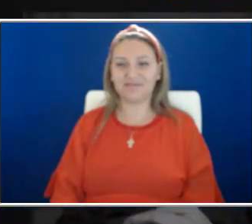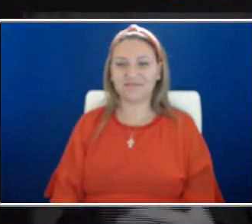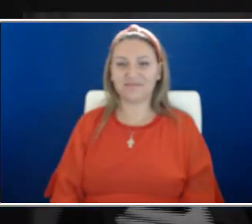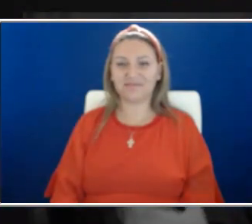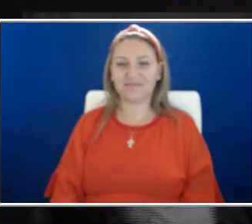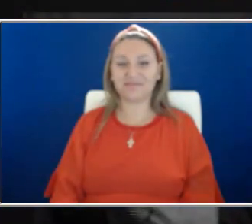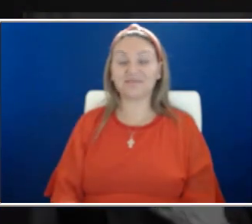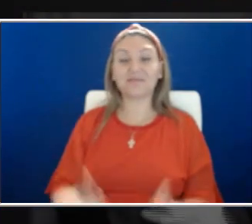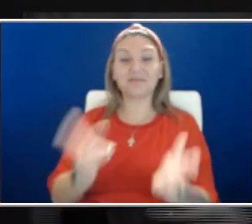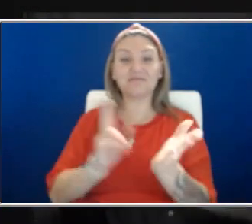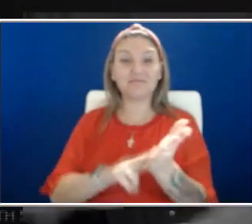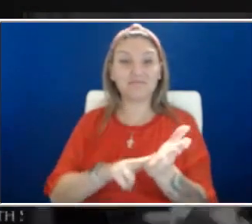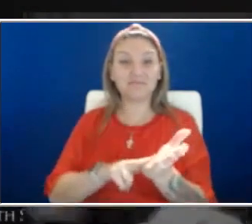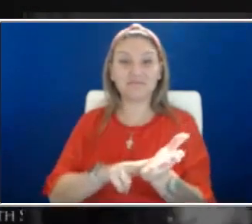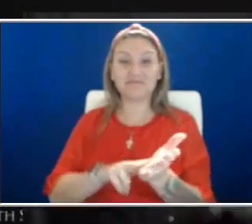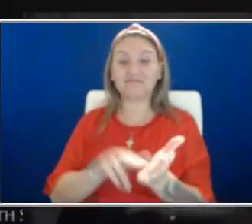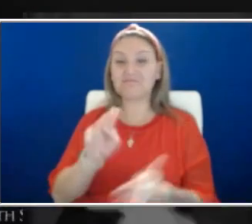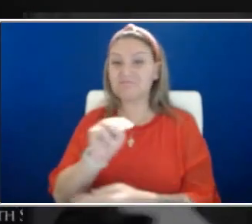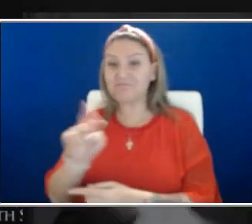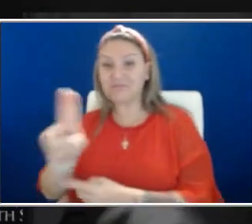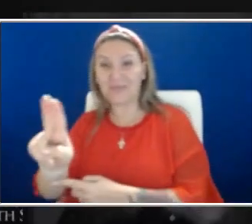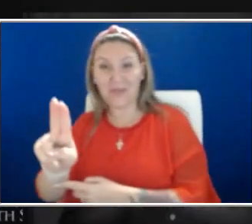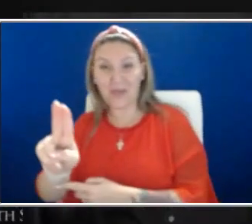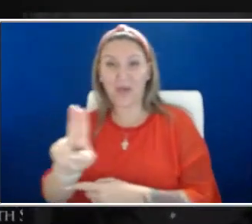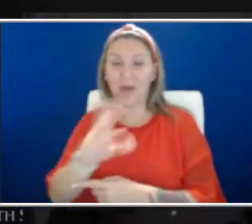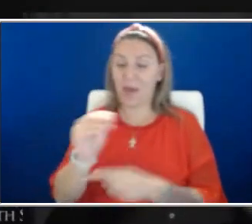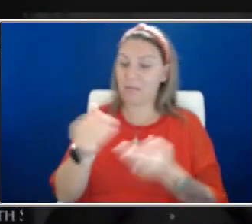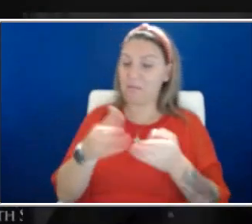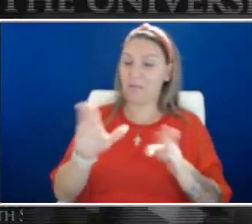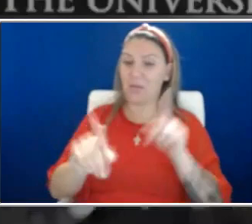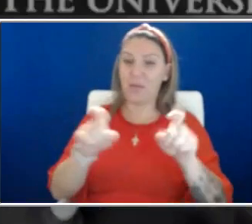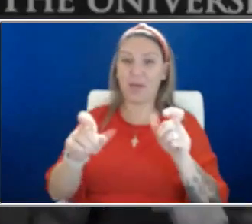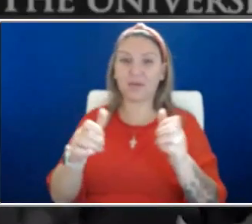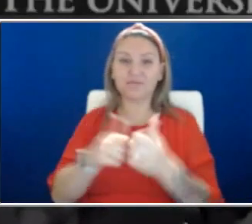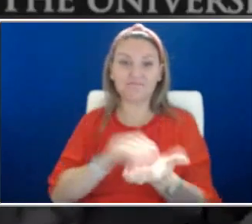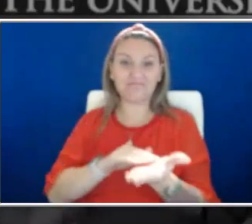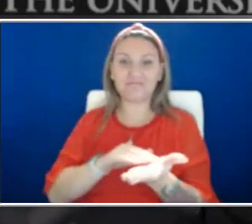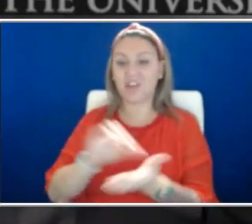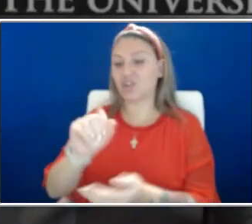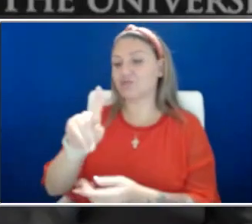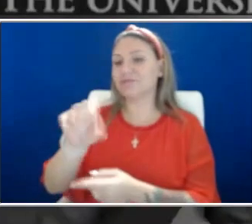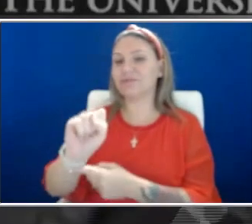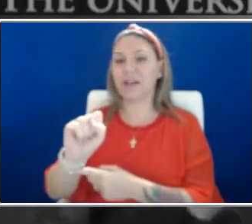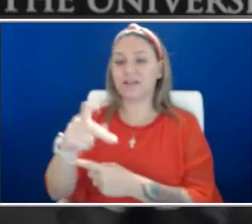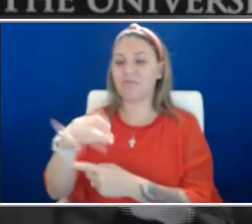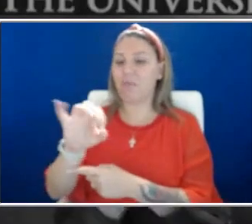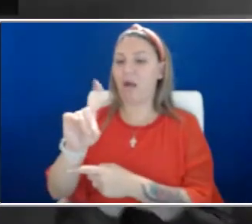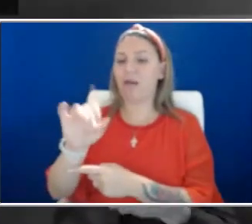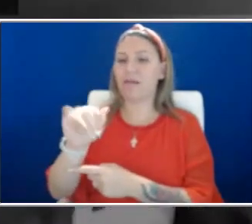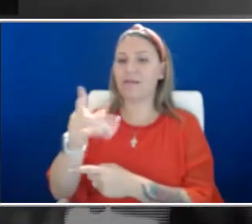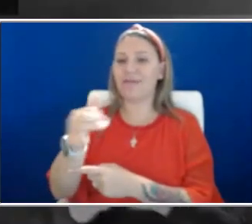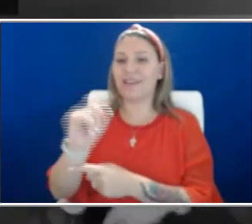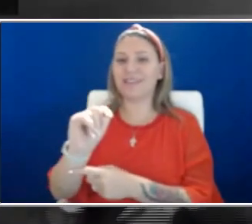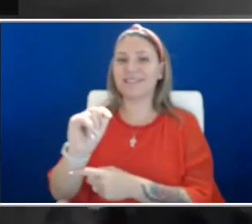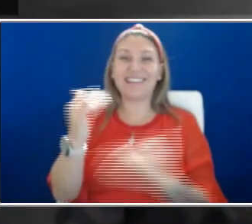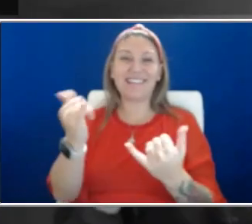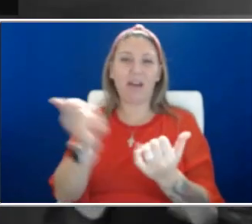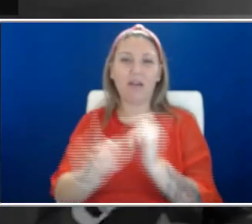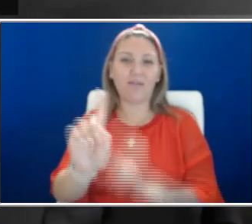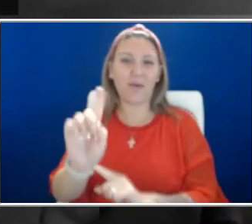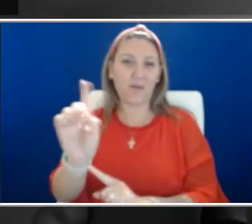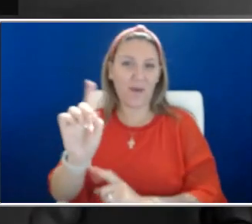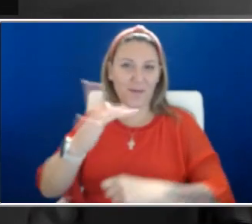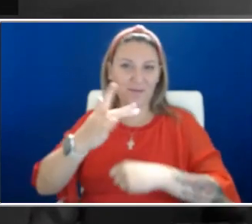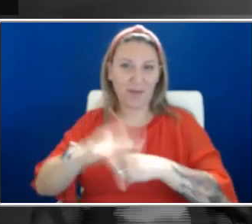Subscribe to our Morning Medical Update and Open Mics with Dr. Stites podcast. Now, everywhere podcasts are available.